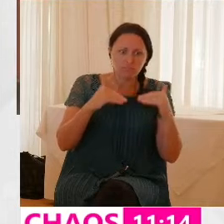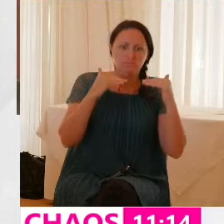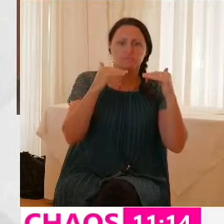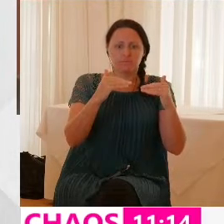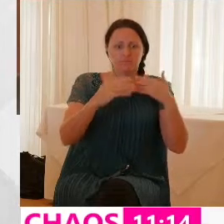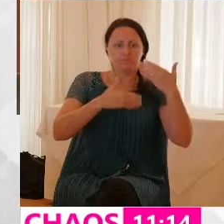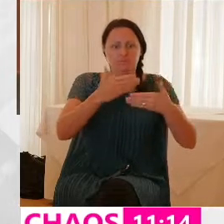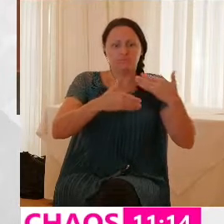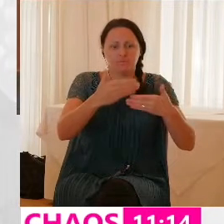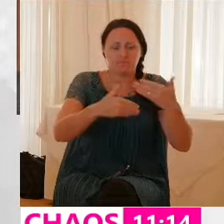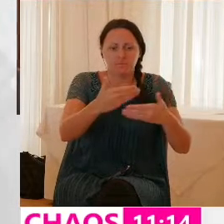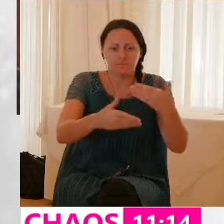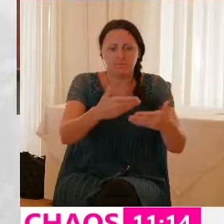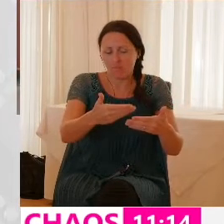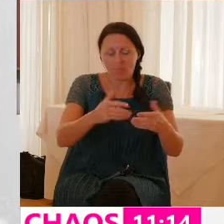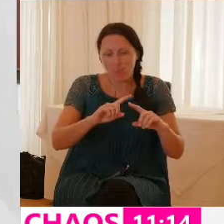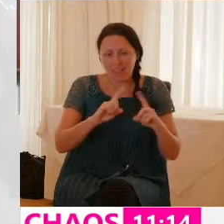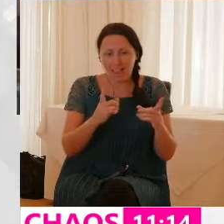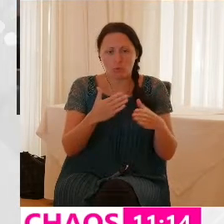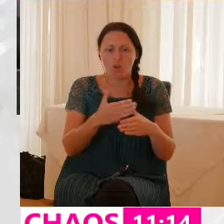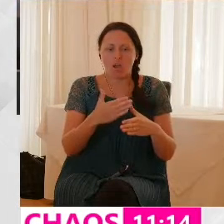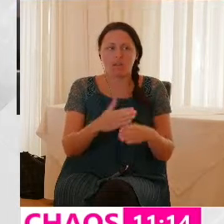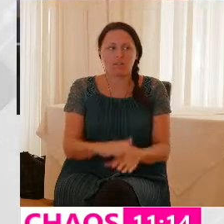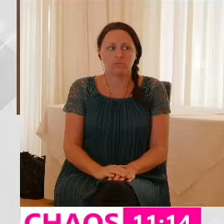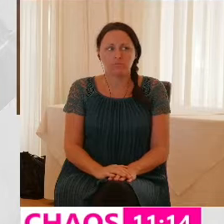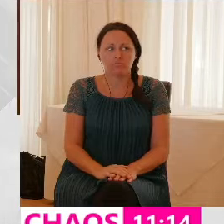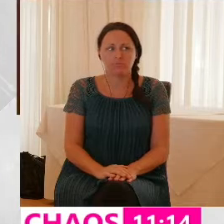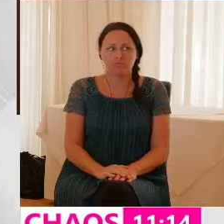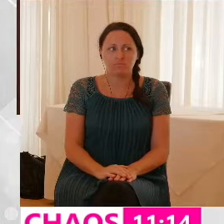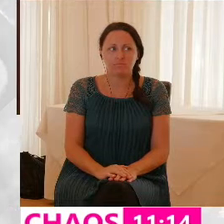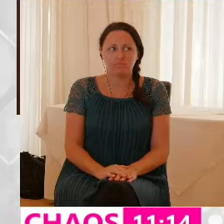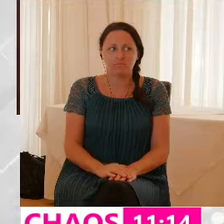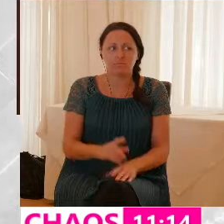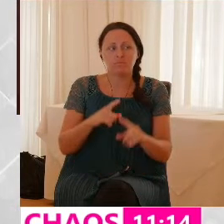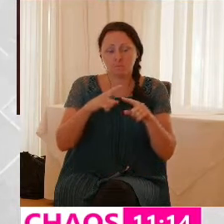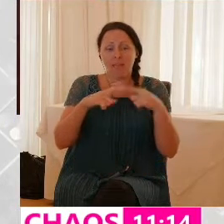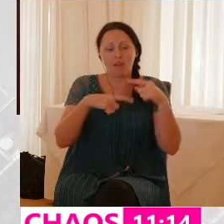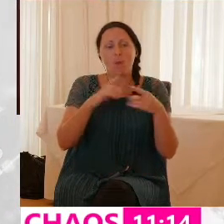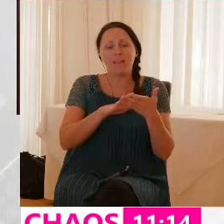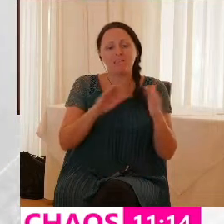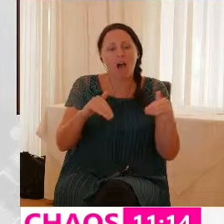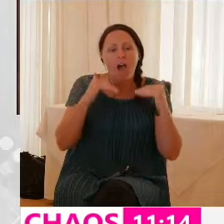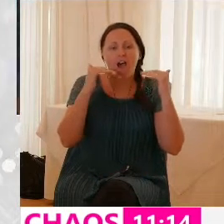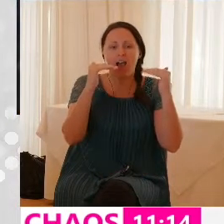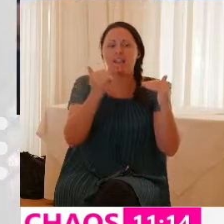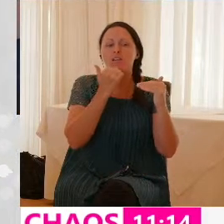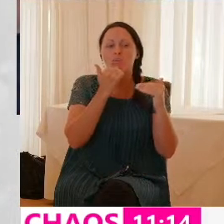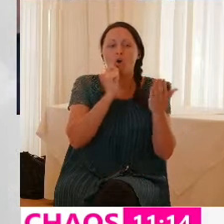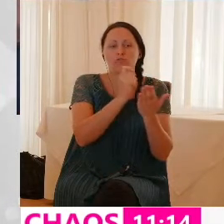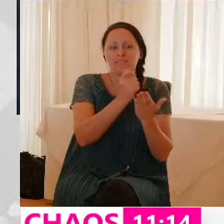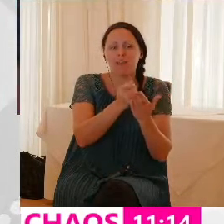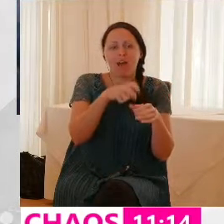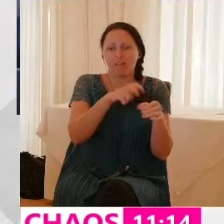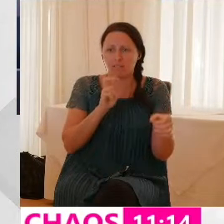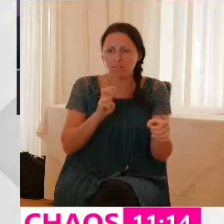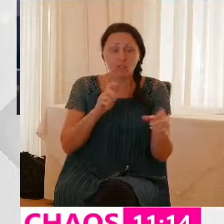restoring my abilities to work. And I was saying that what it leads to then? They were saying that it leads to higher rate of resignation. Disabled people come into